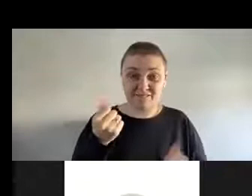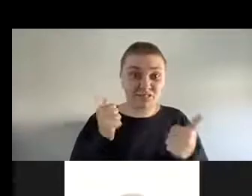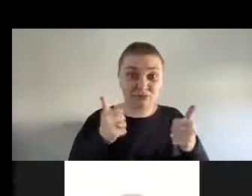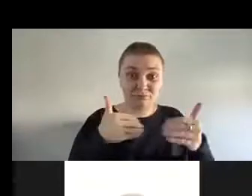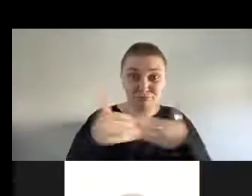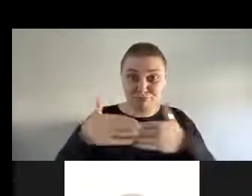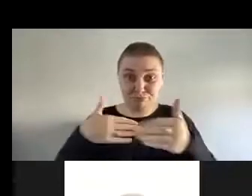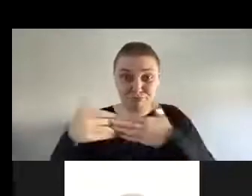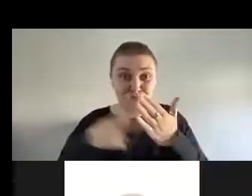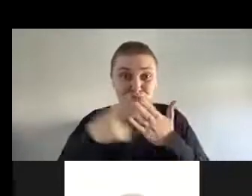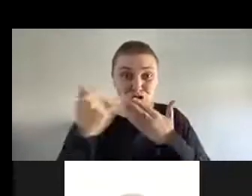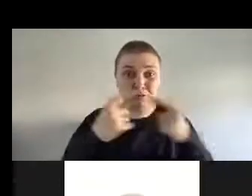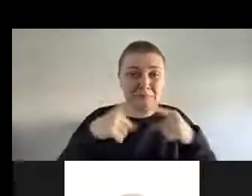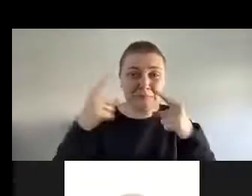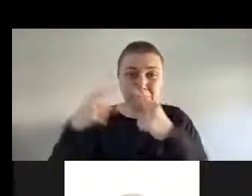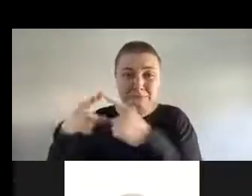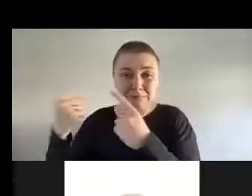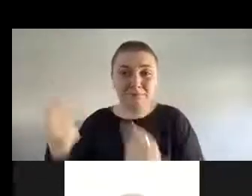many NGOs.